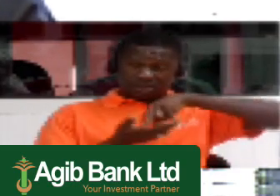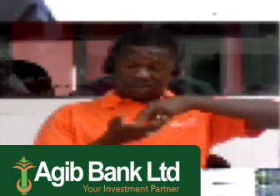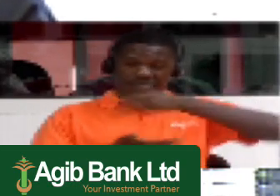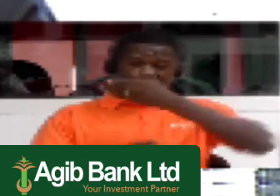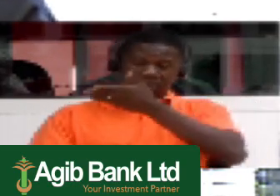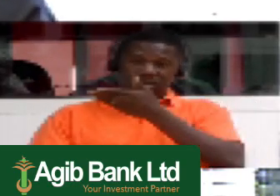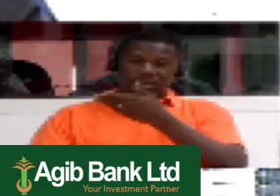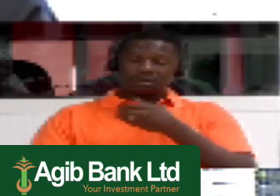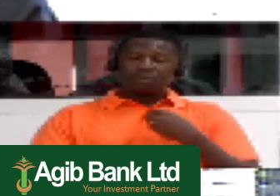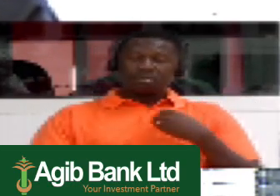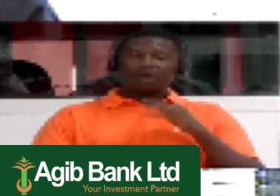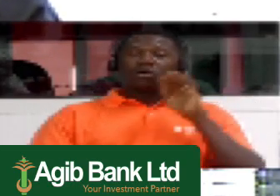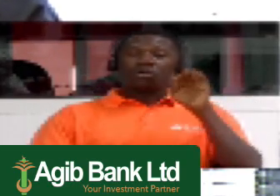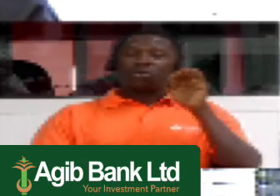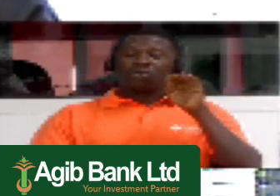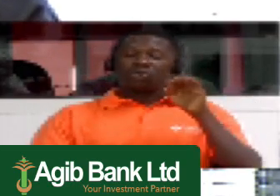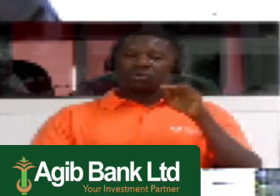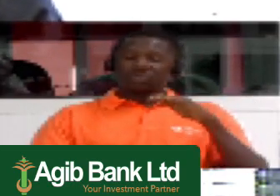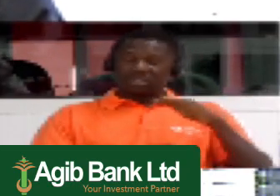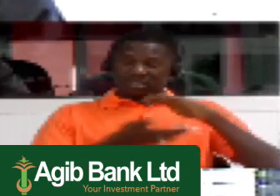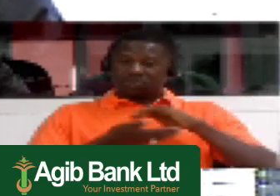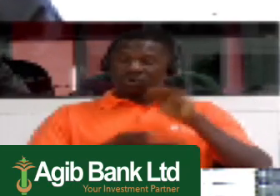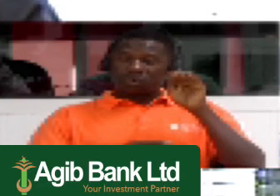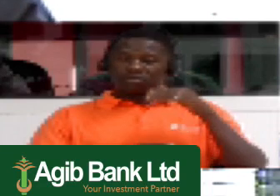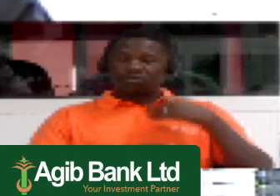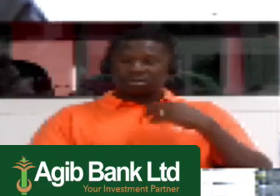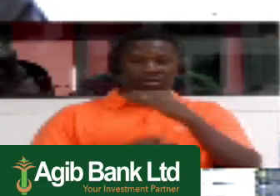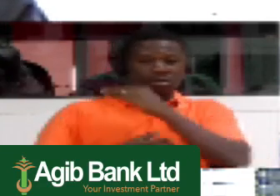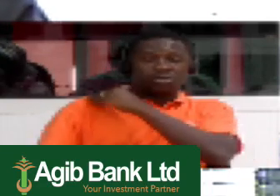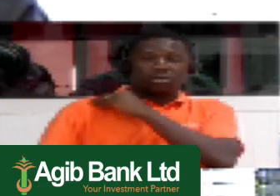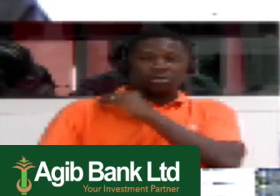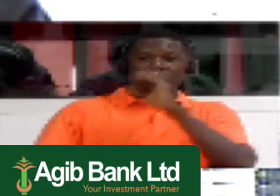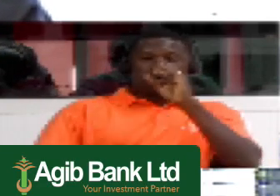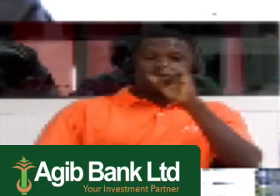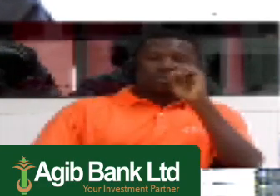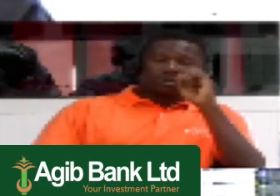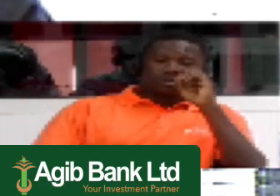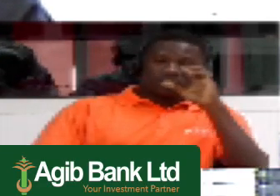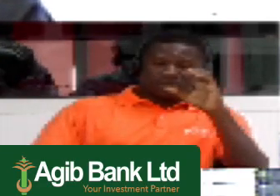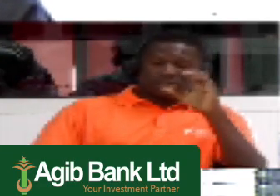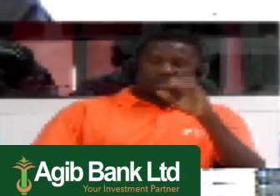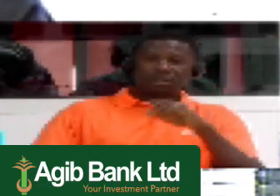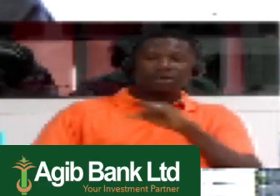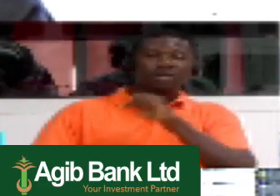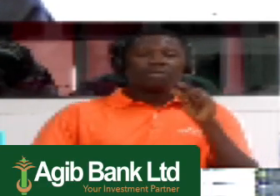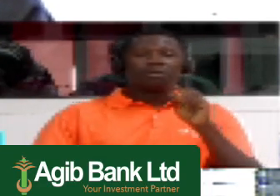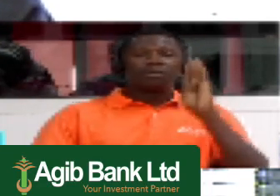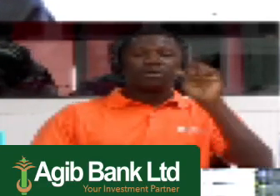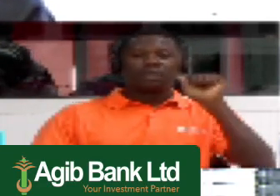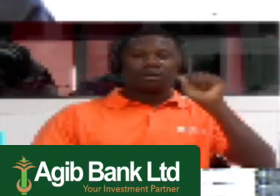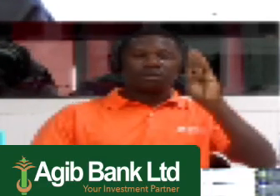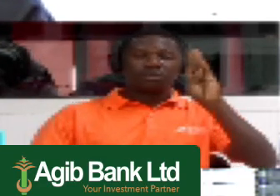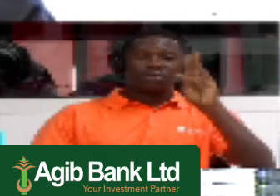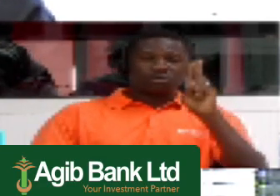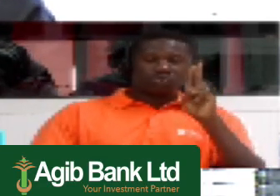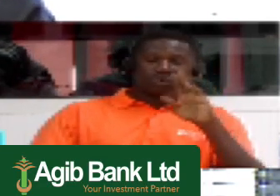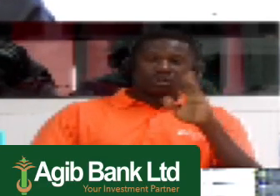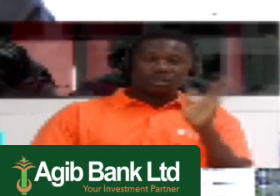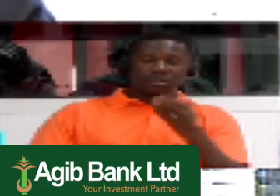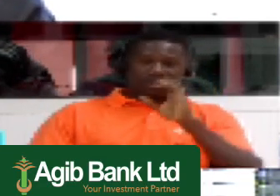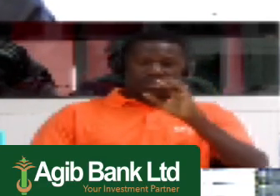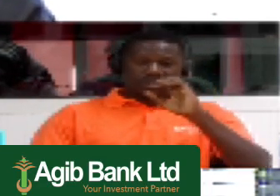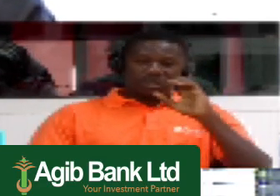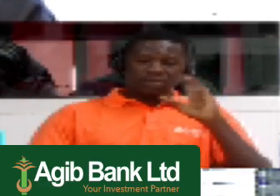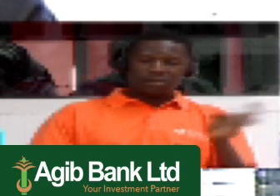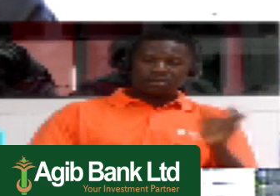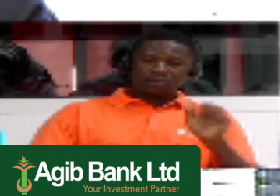OC. I got a call from my OC. Imu Babu Chamti. Who was Babu Cham? Tele na OC the time of Brikamo. He was a